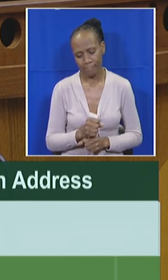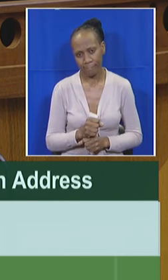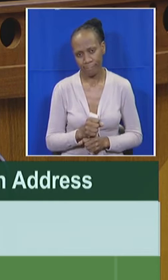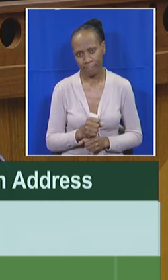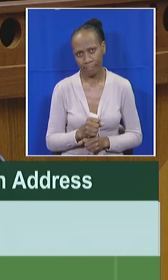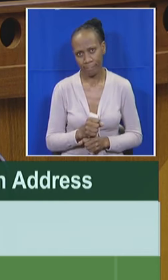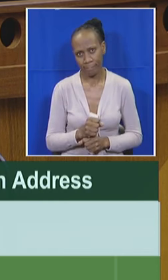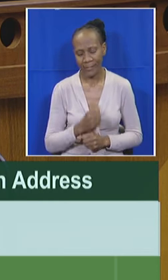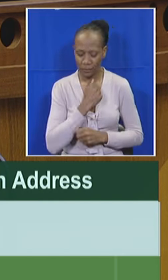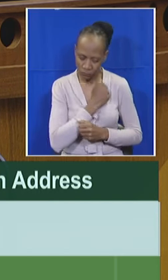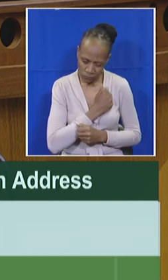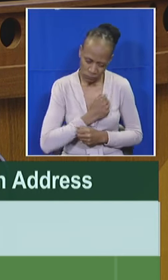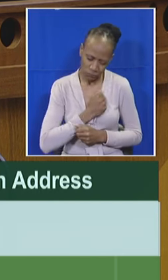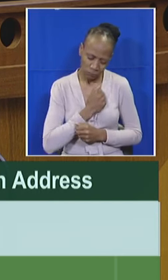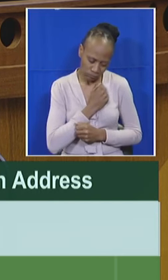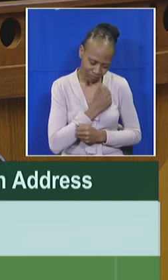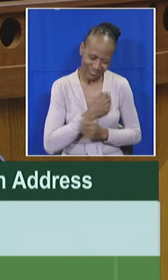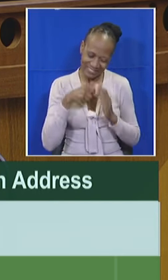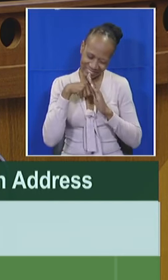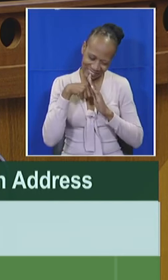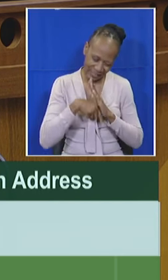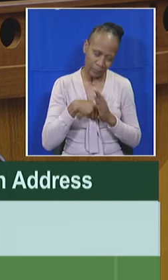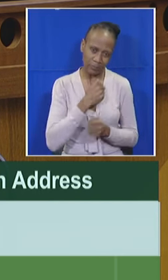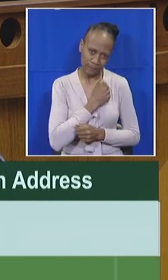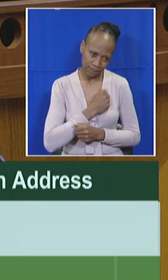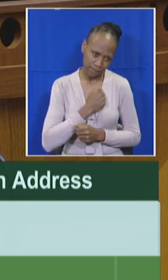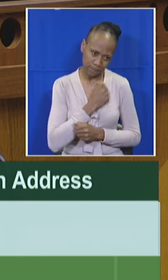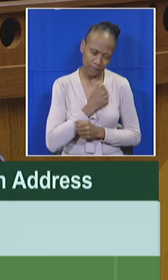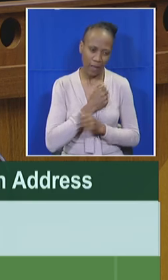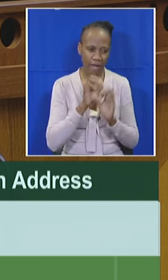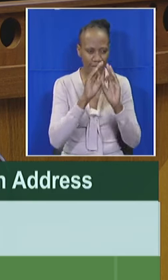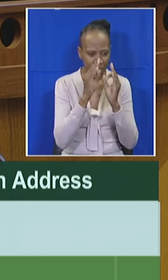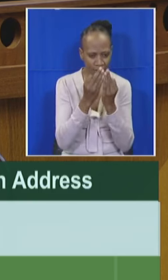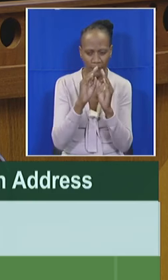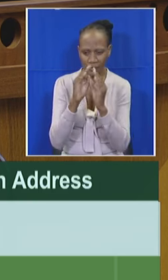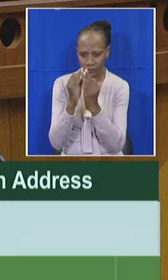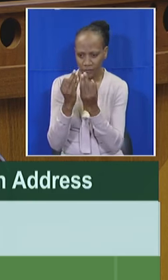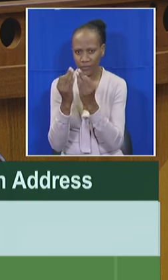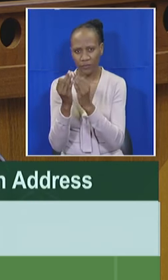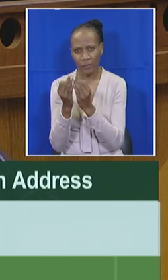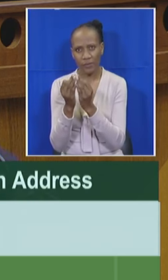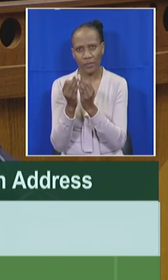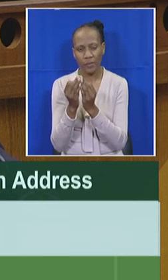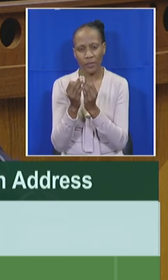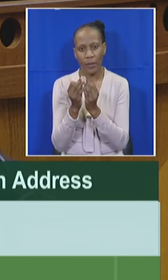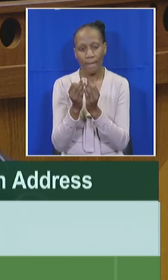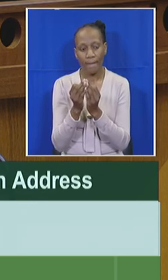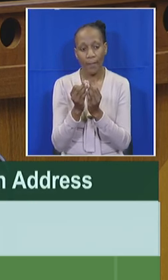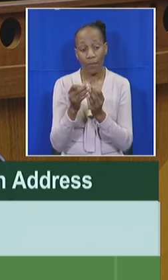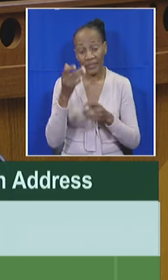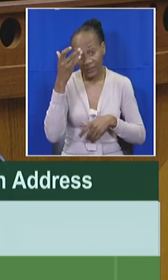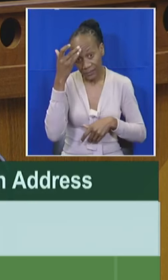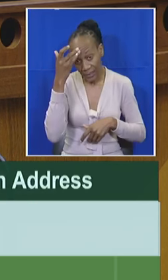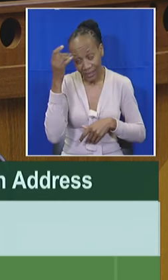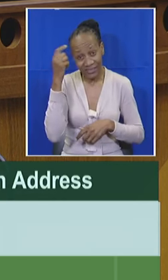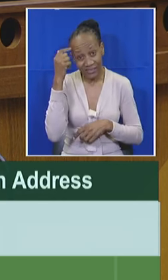our deepest condolences to the families of psychiatric patients